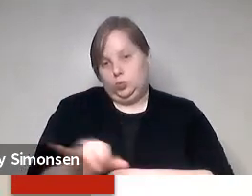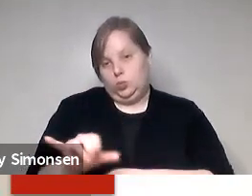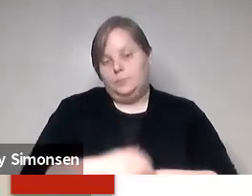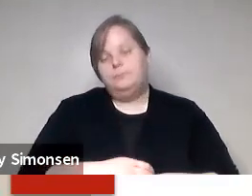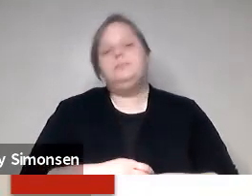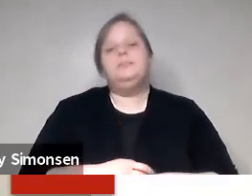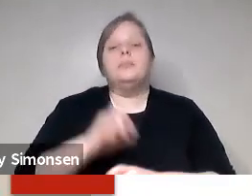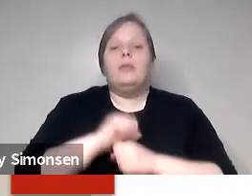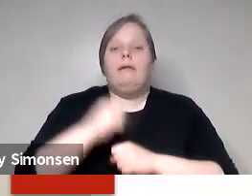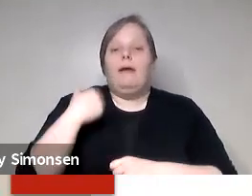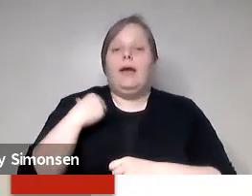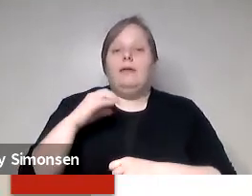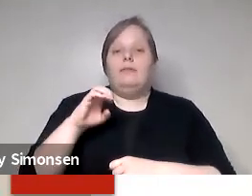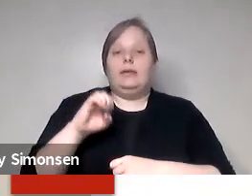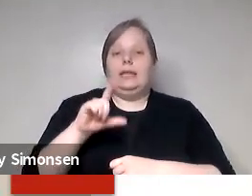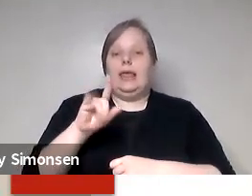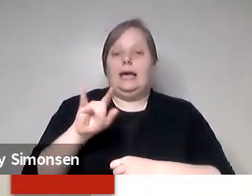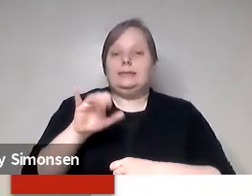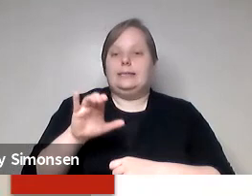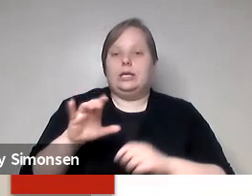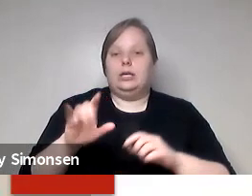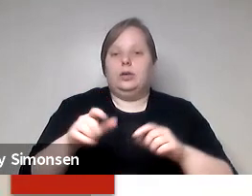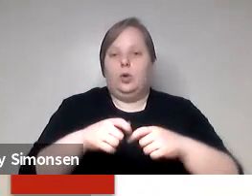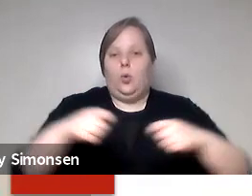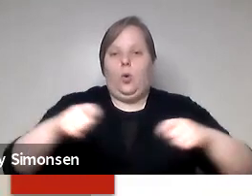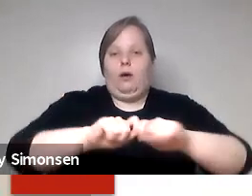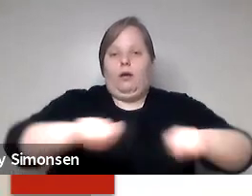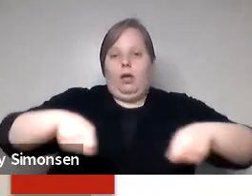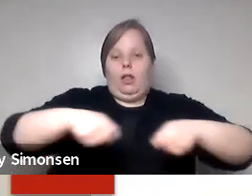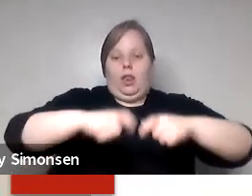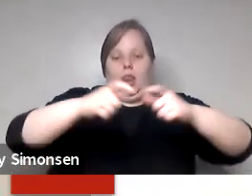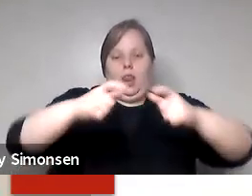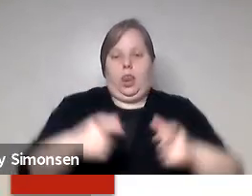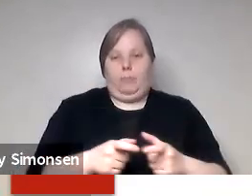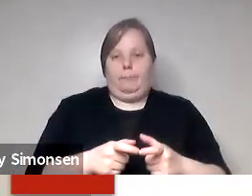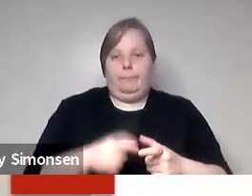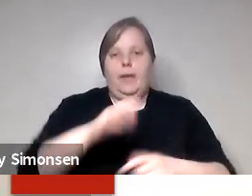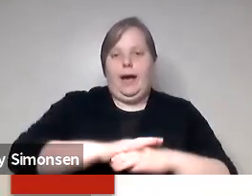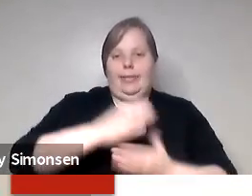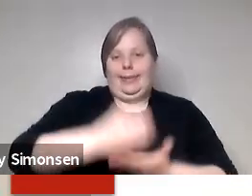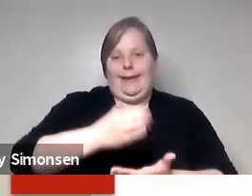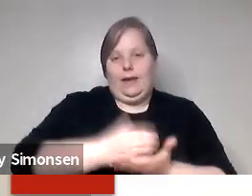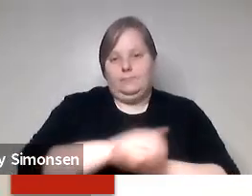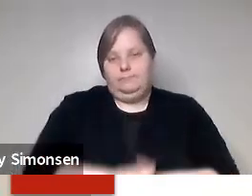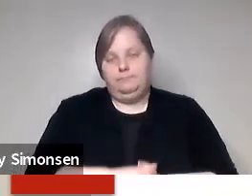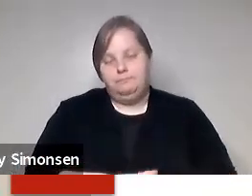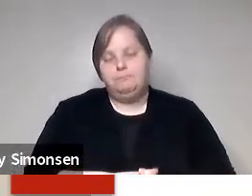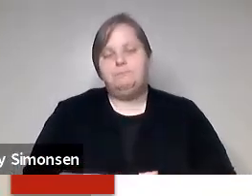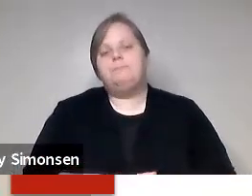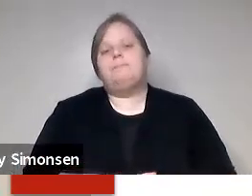elastic cord connected to them so they easily go over the can, and they're on that can.